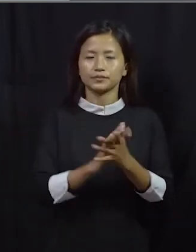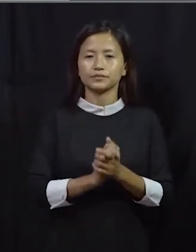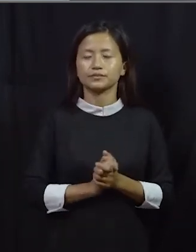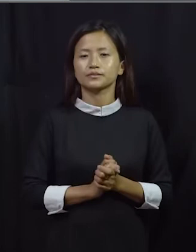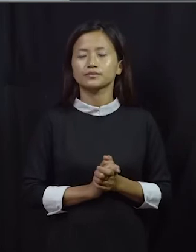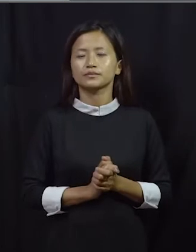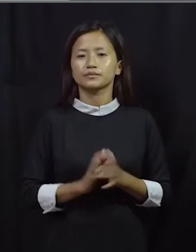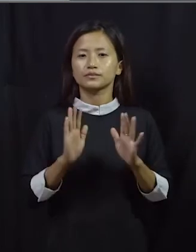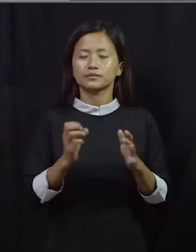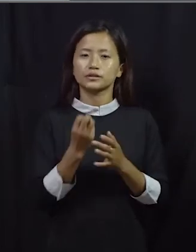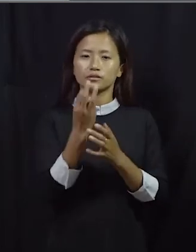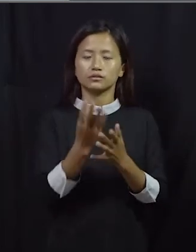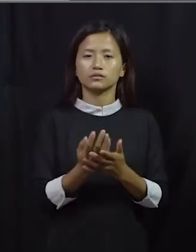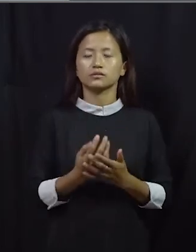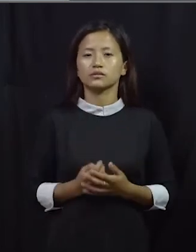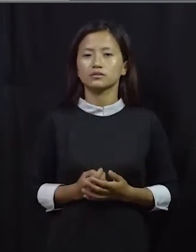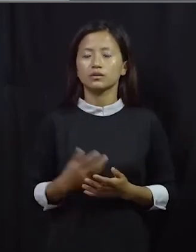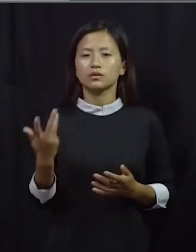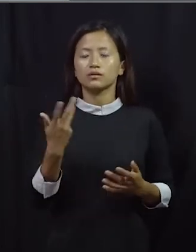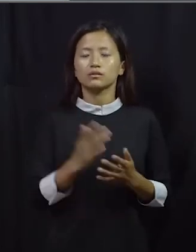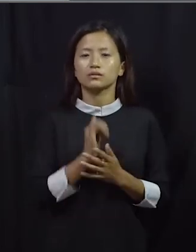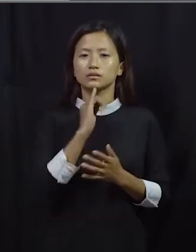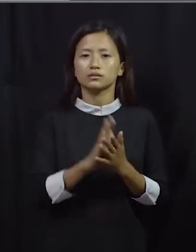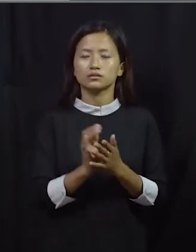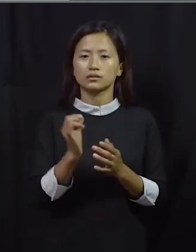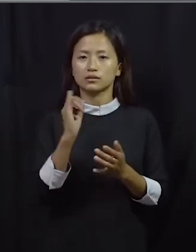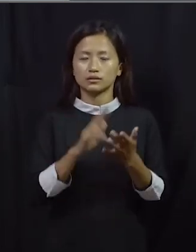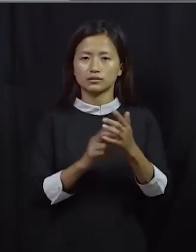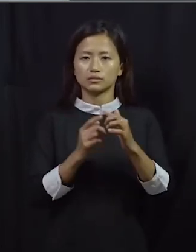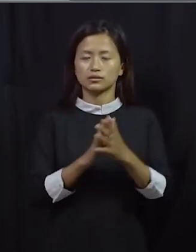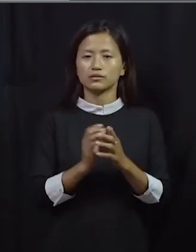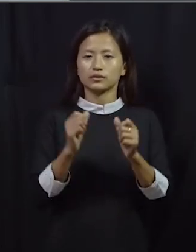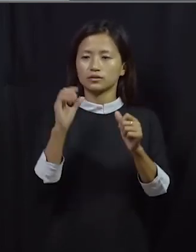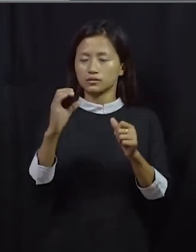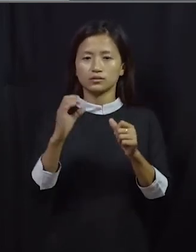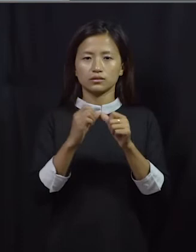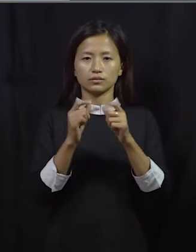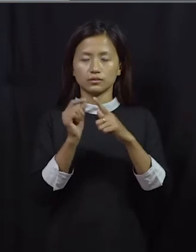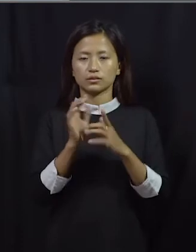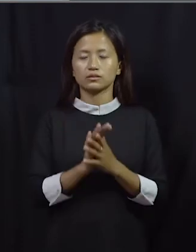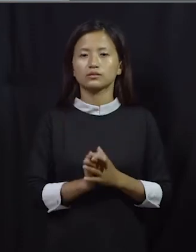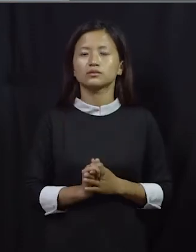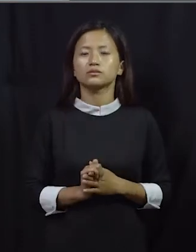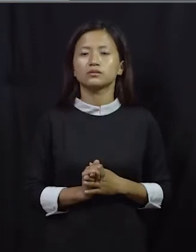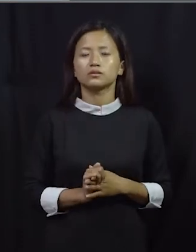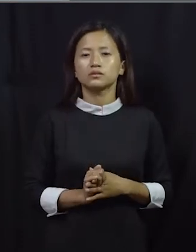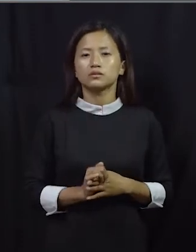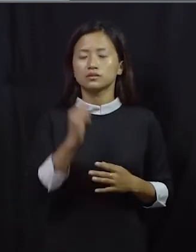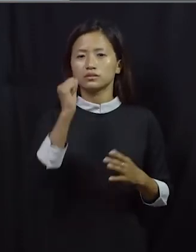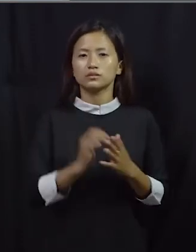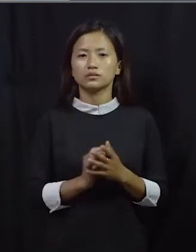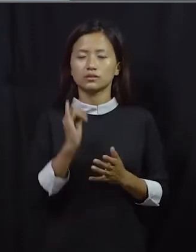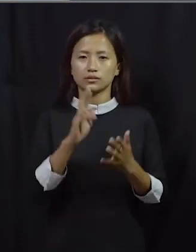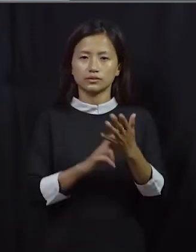From here, we will have to calculate what is the interest of the capital. So, interest